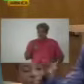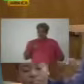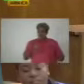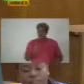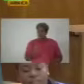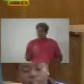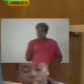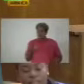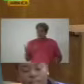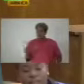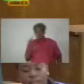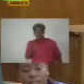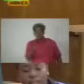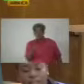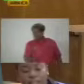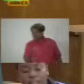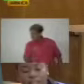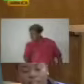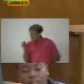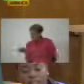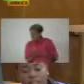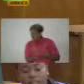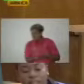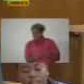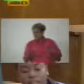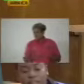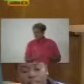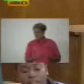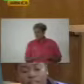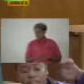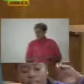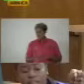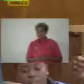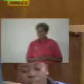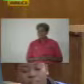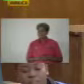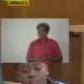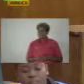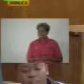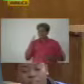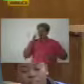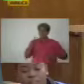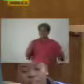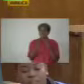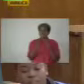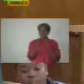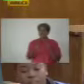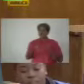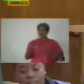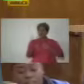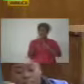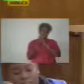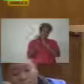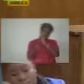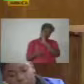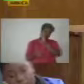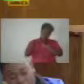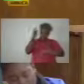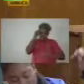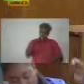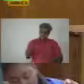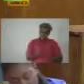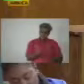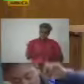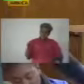got anything from it. That's right. And let us look further at the policies of this government